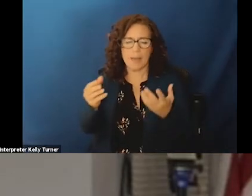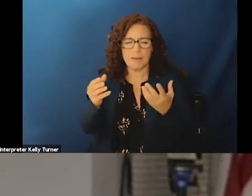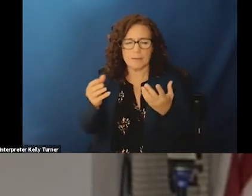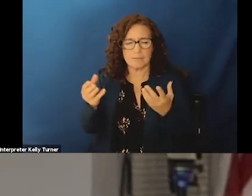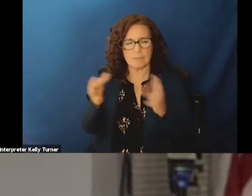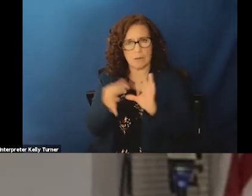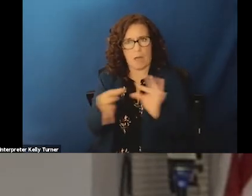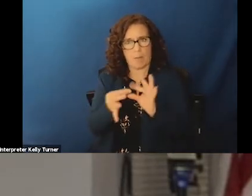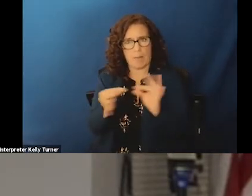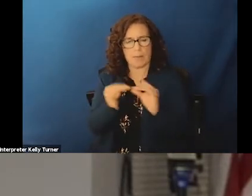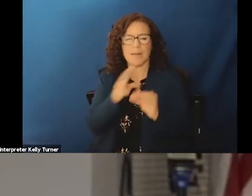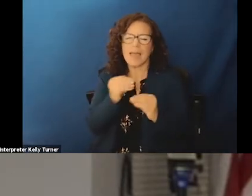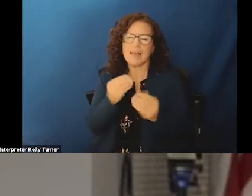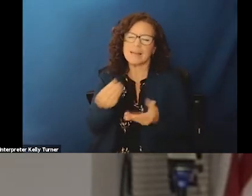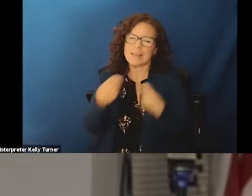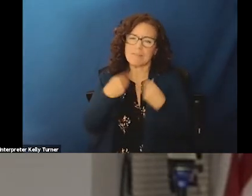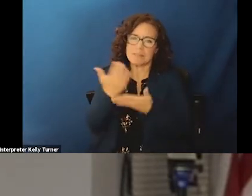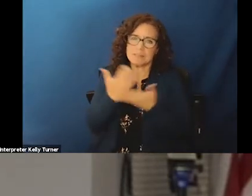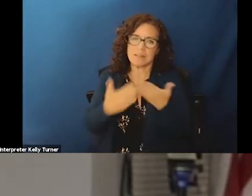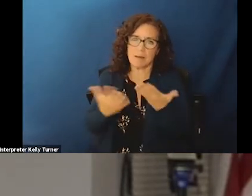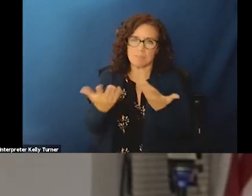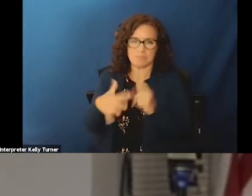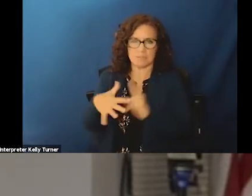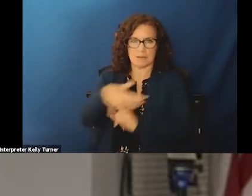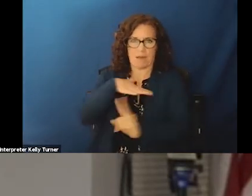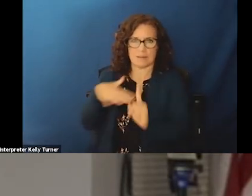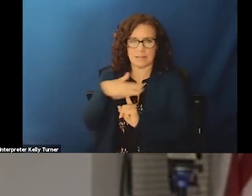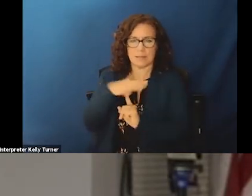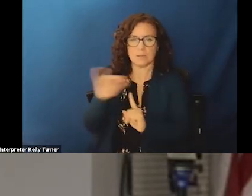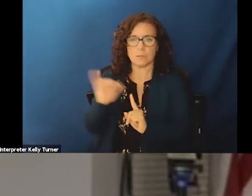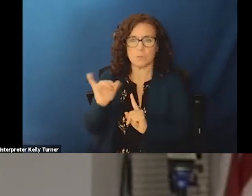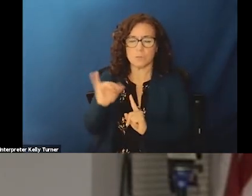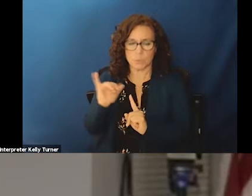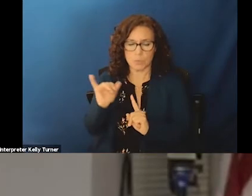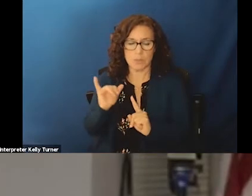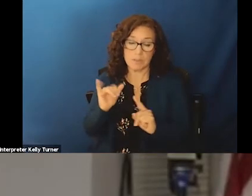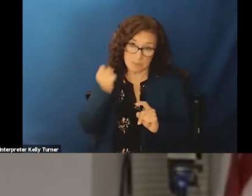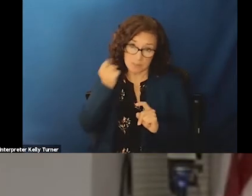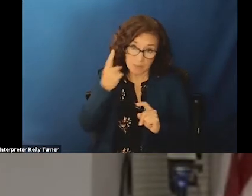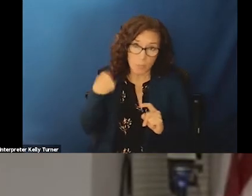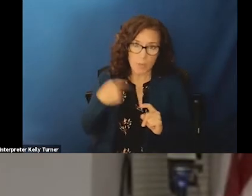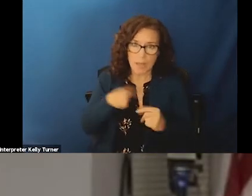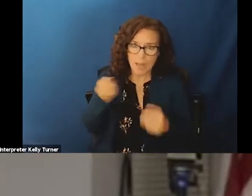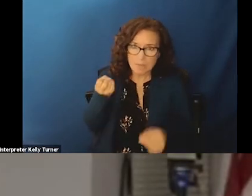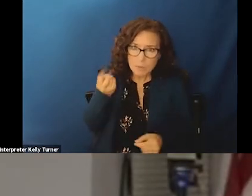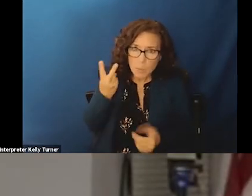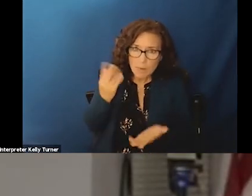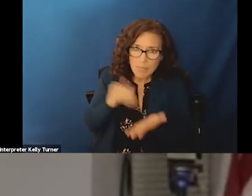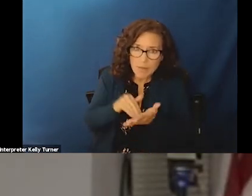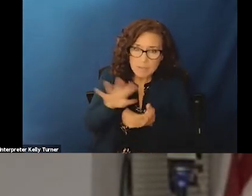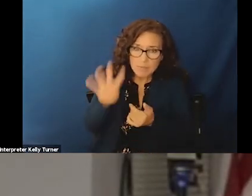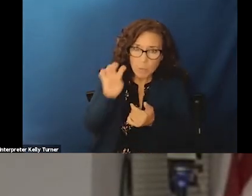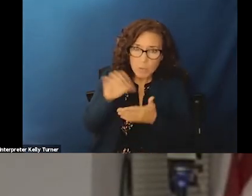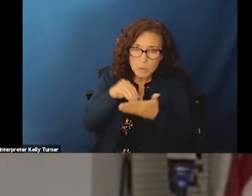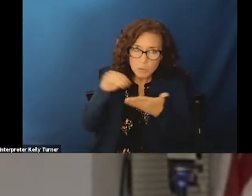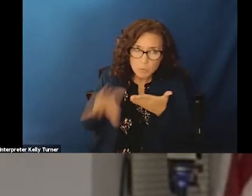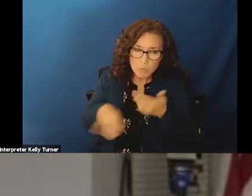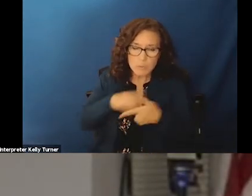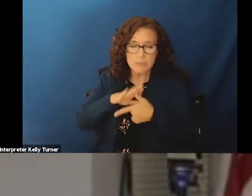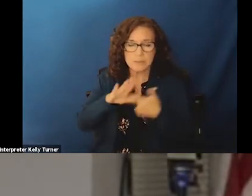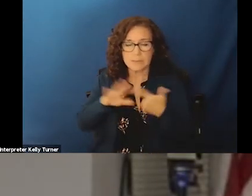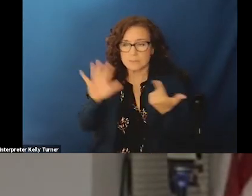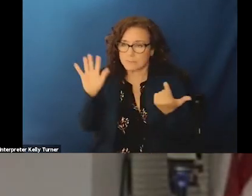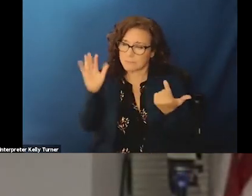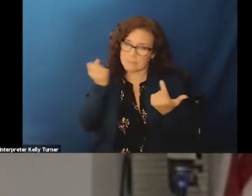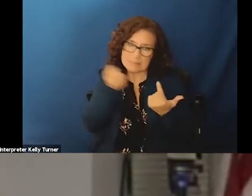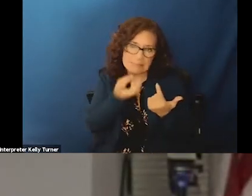is extremely important. The fact that we have 12,400 students, the fact that we have a few thousand staff. So